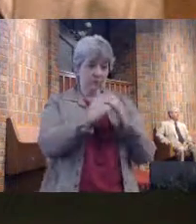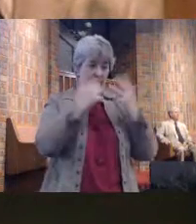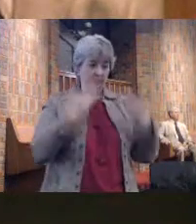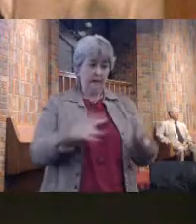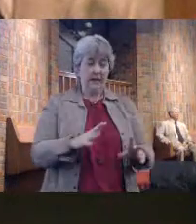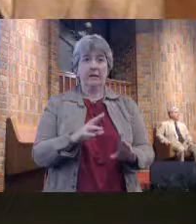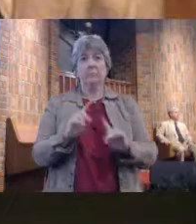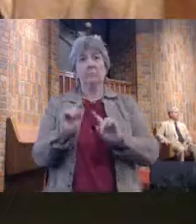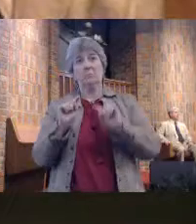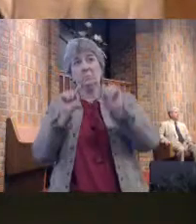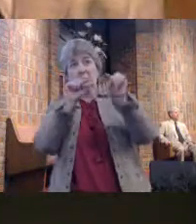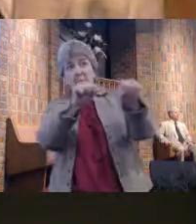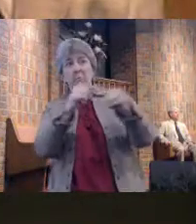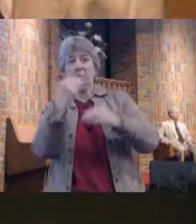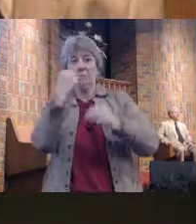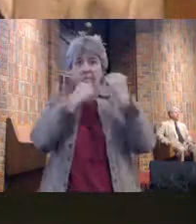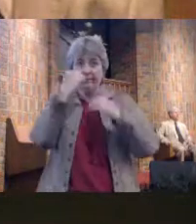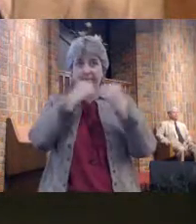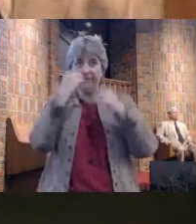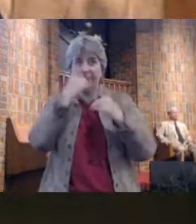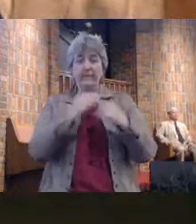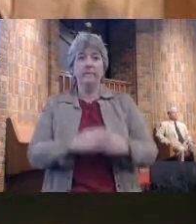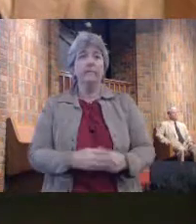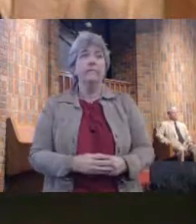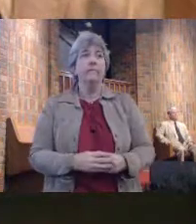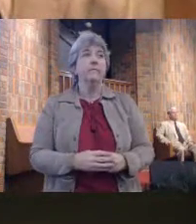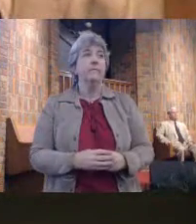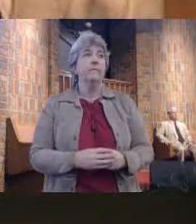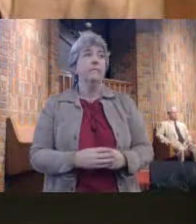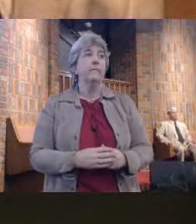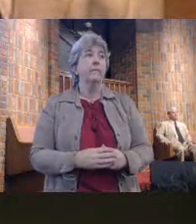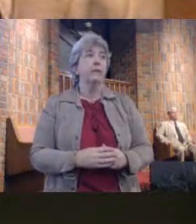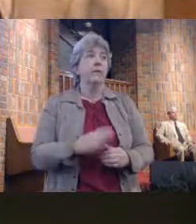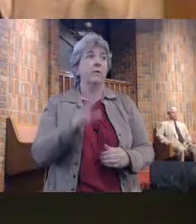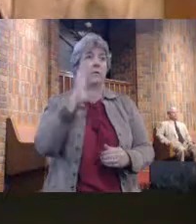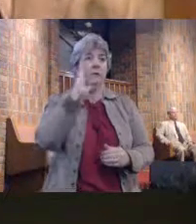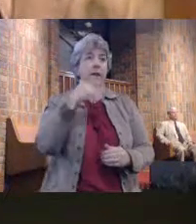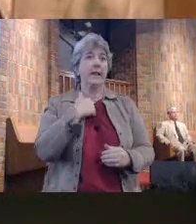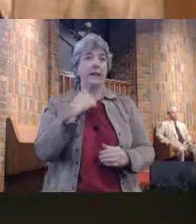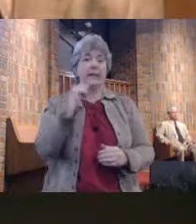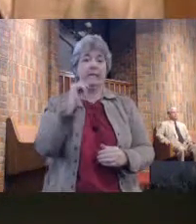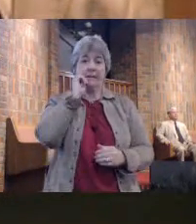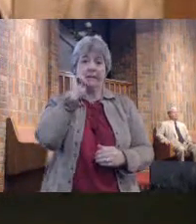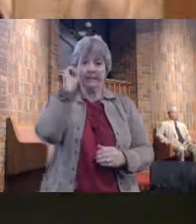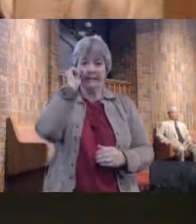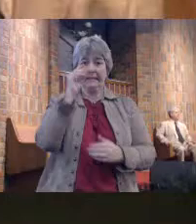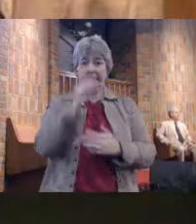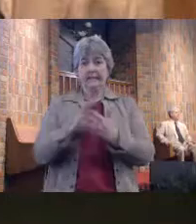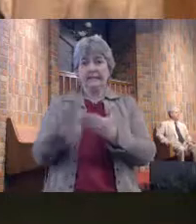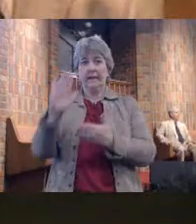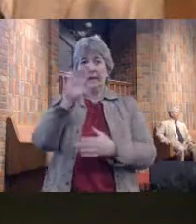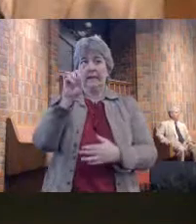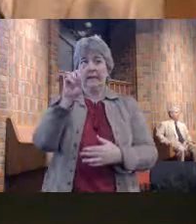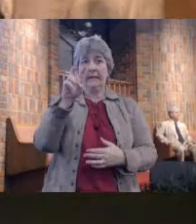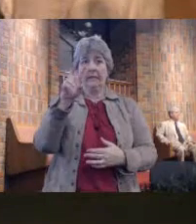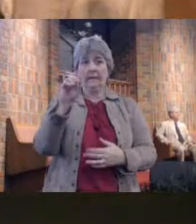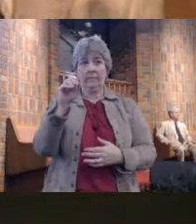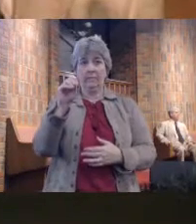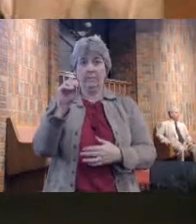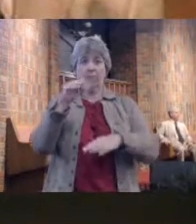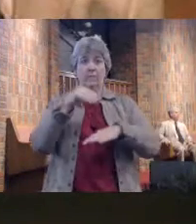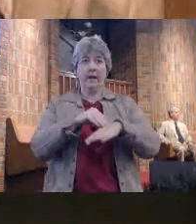made plans to go. There will be a teen and college Devo next Sunday night at Michael and